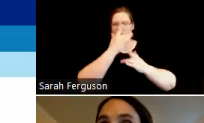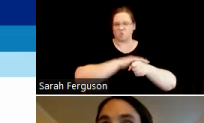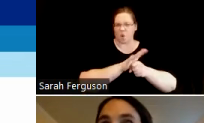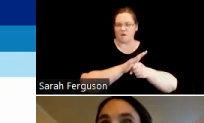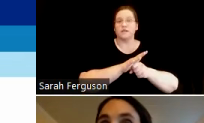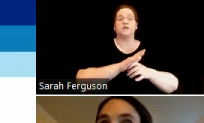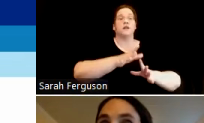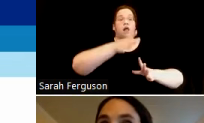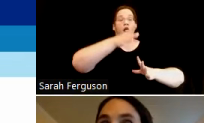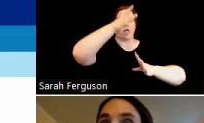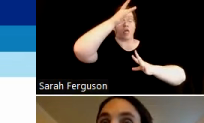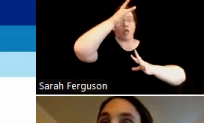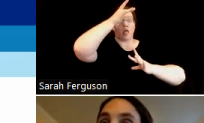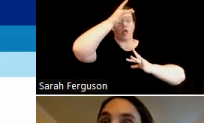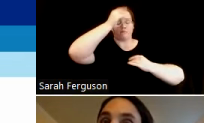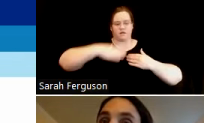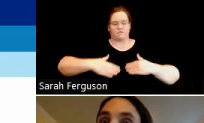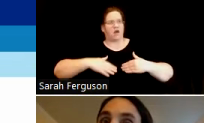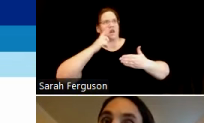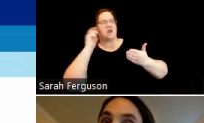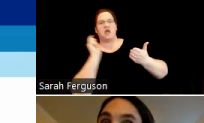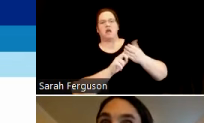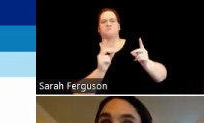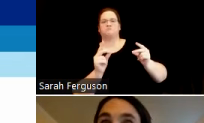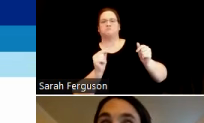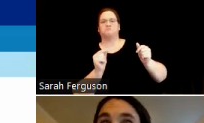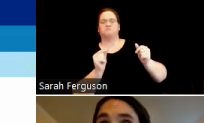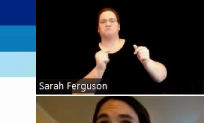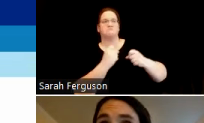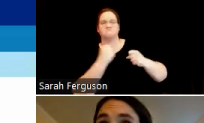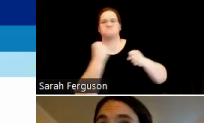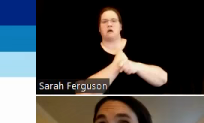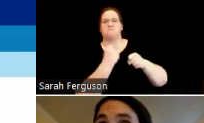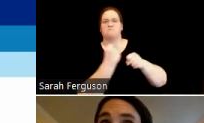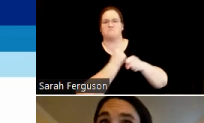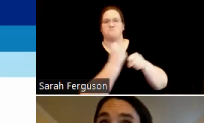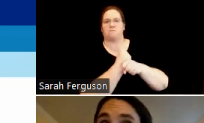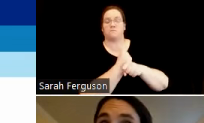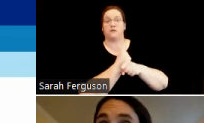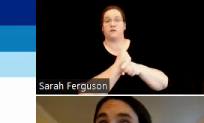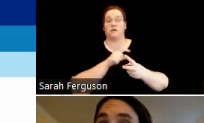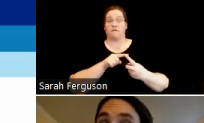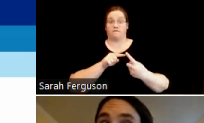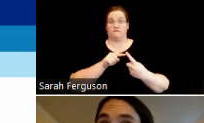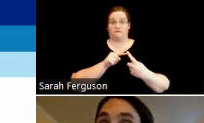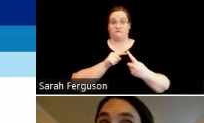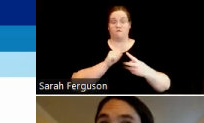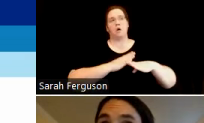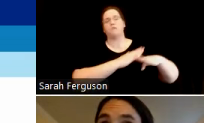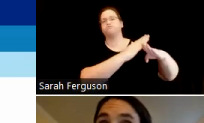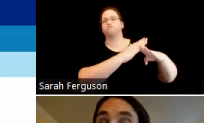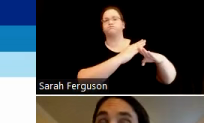immune system can be ready right away, and you can have either no infection or a very